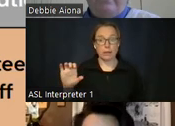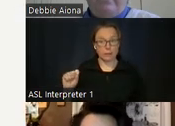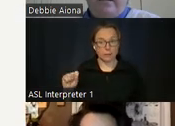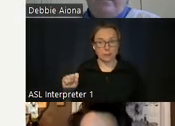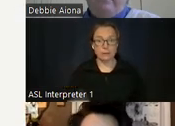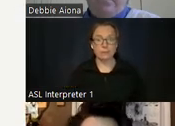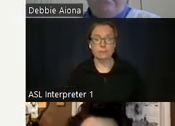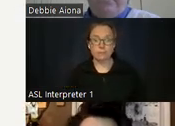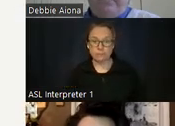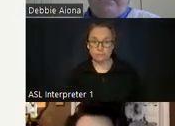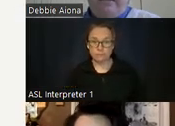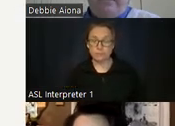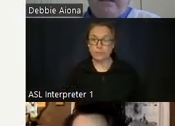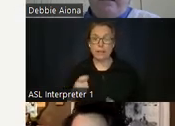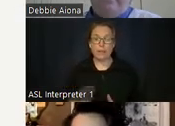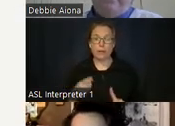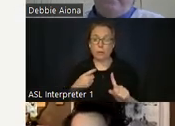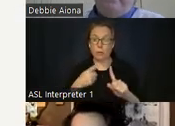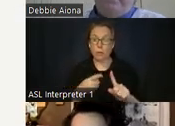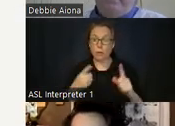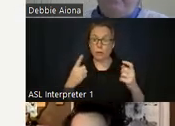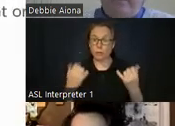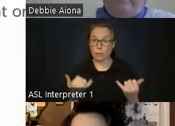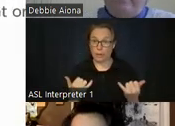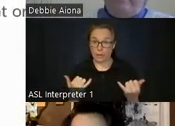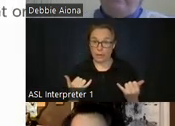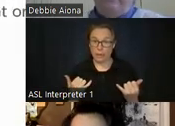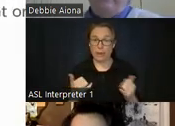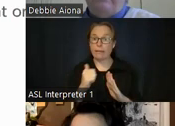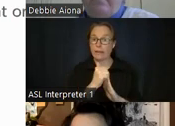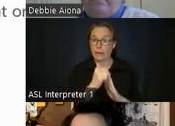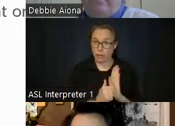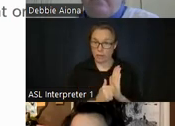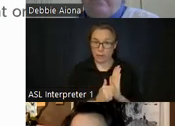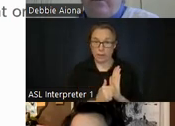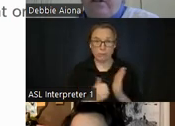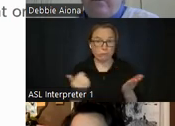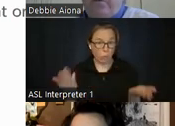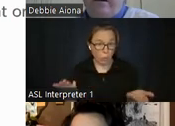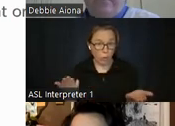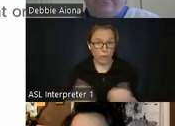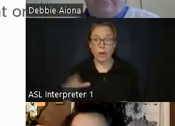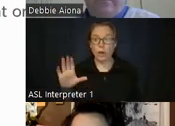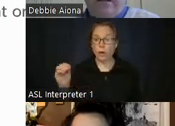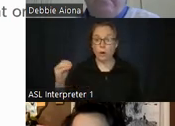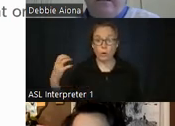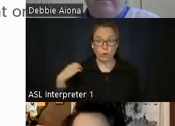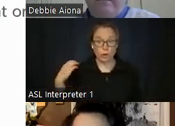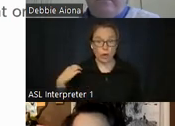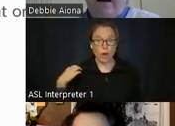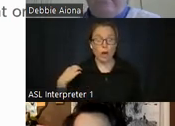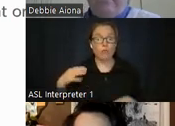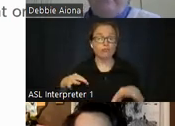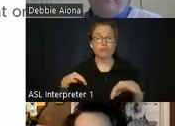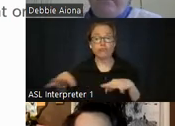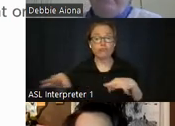And today, the purpose of today's meeting agenda includes co-chair's walkthrough of the updates to